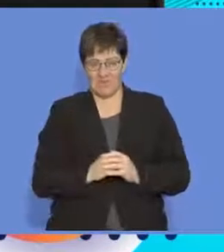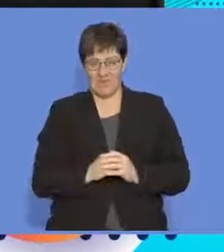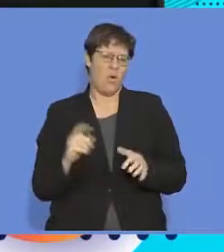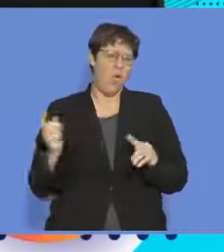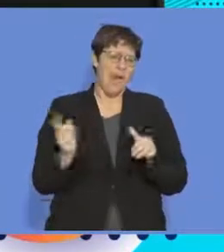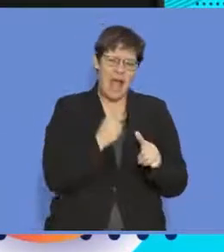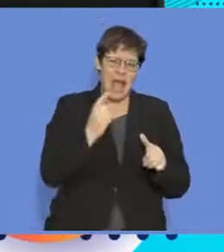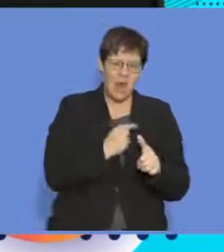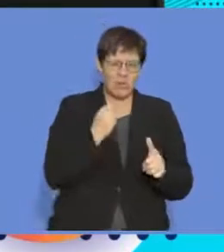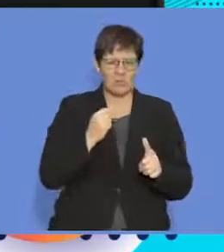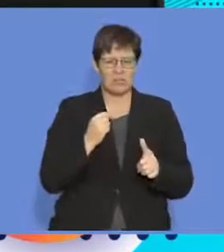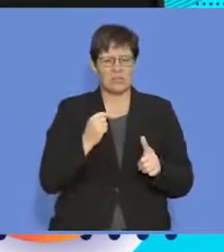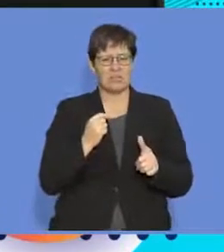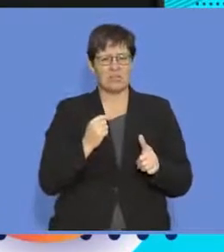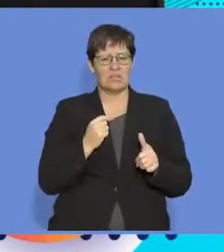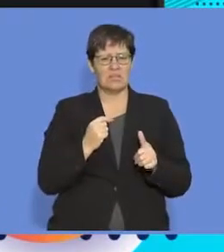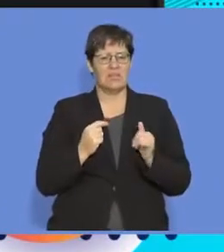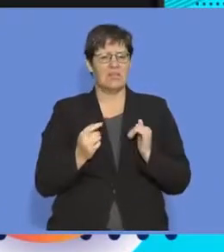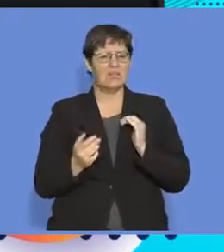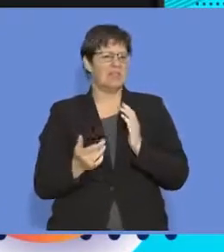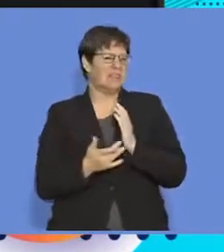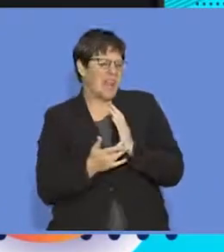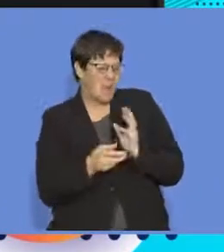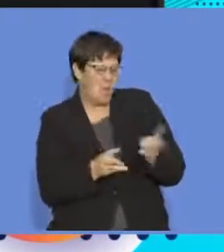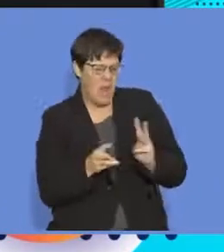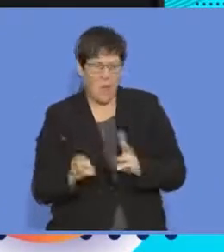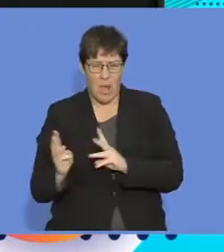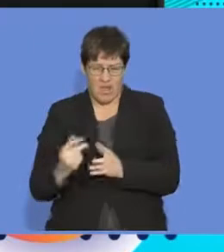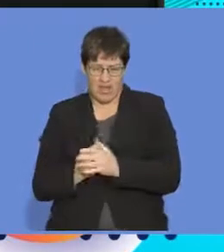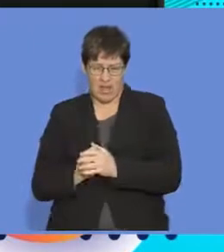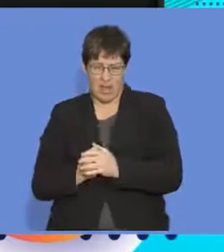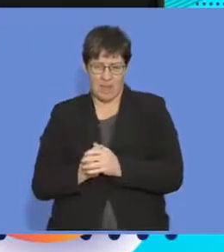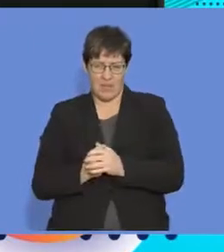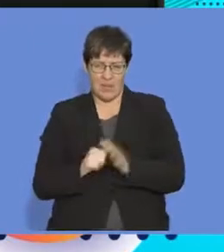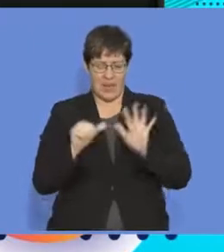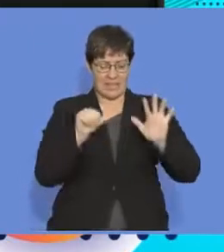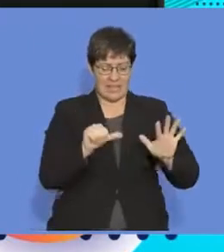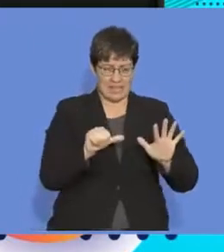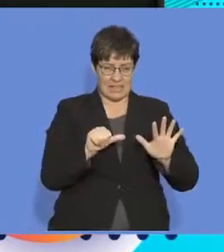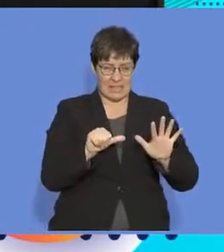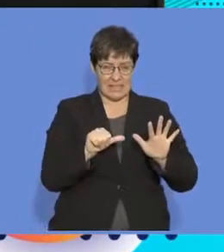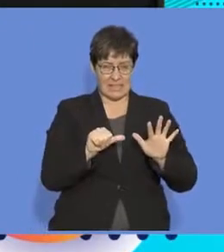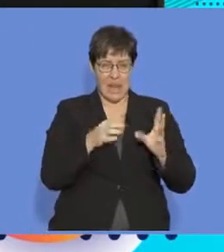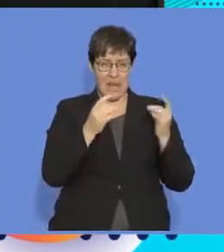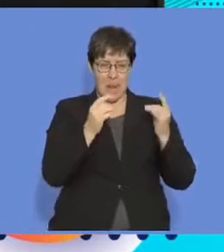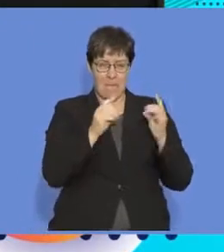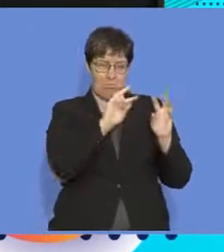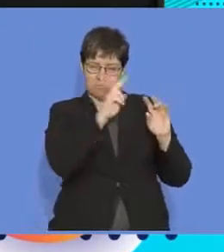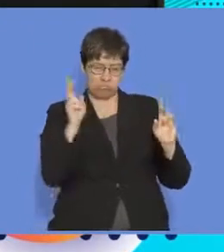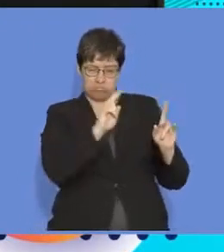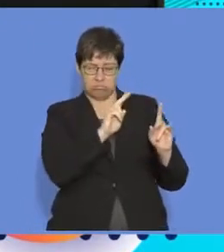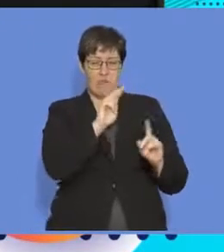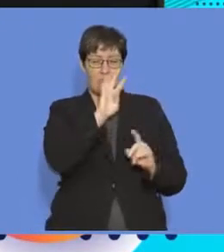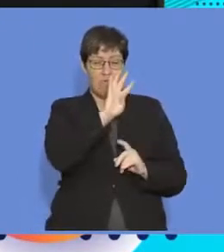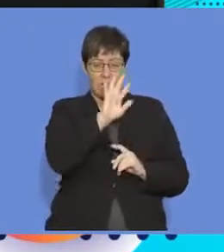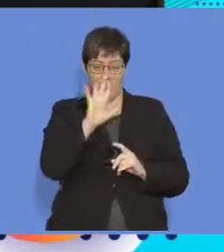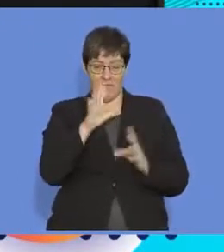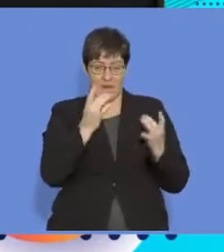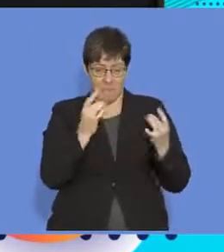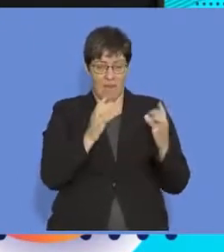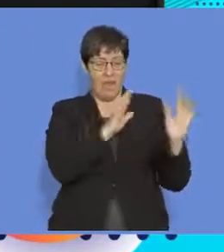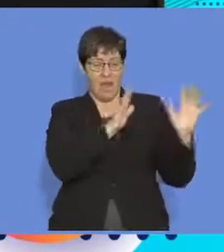counting techniques. How many combinations of 6 are there